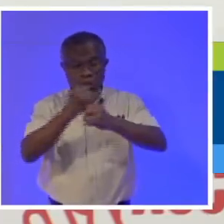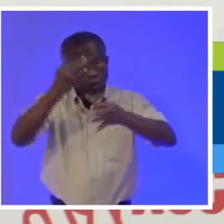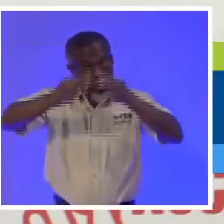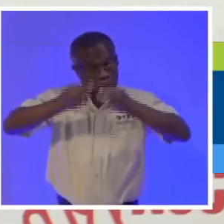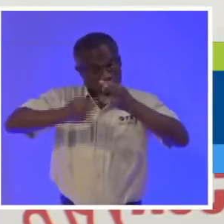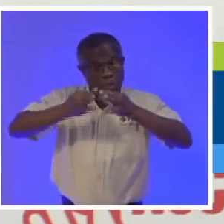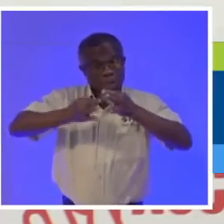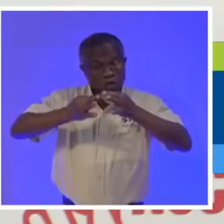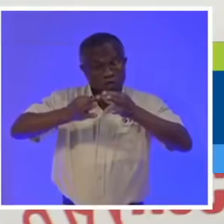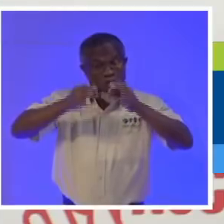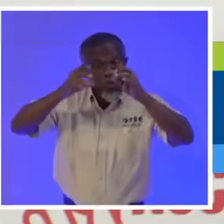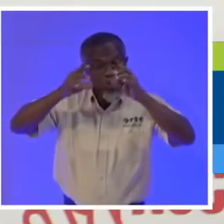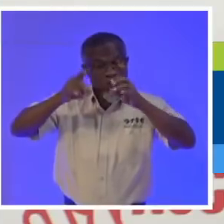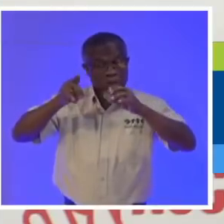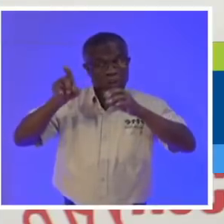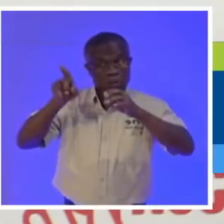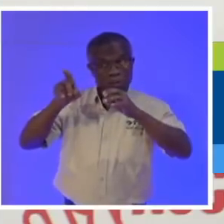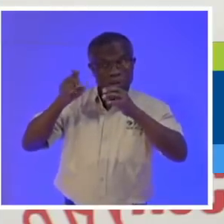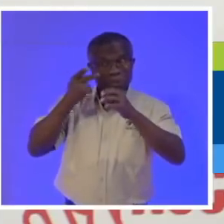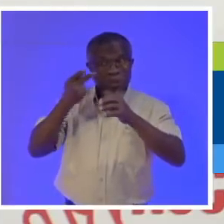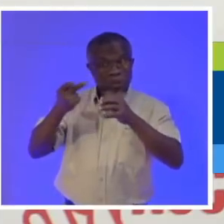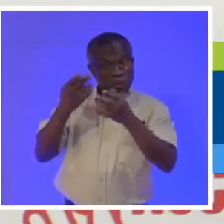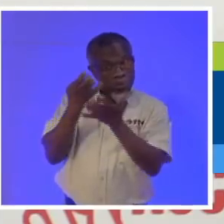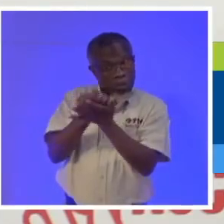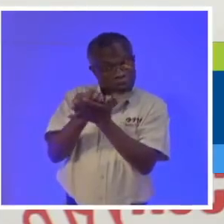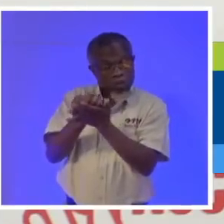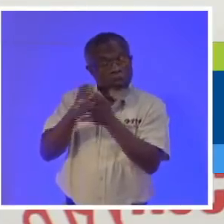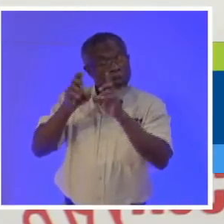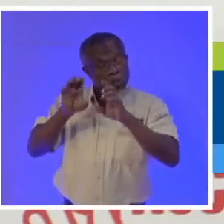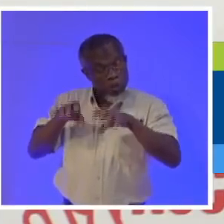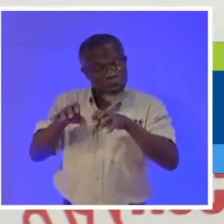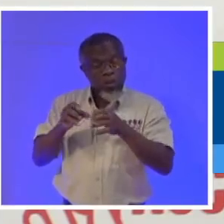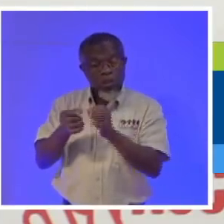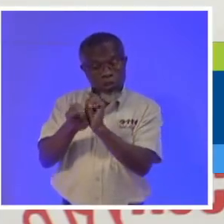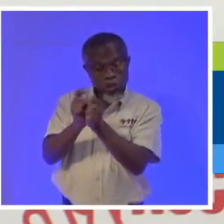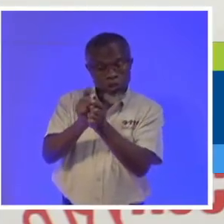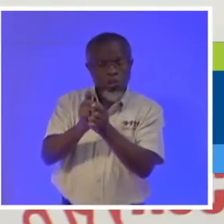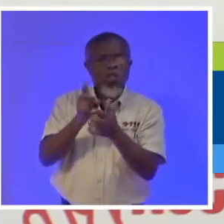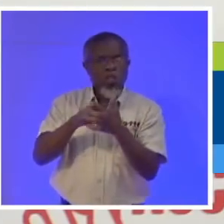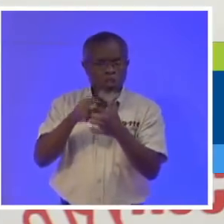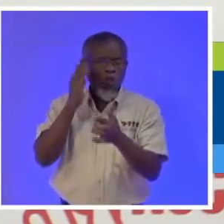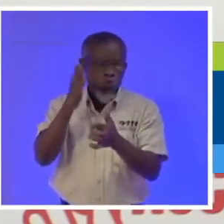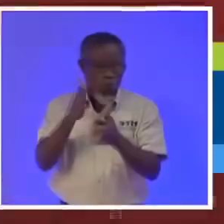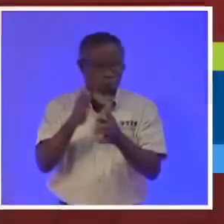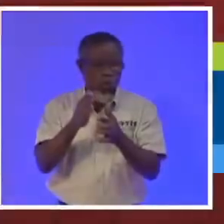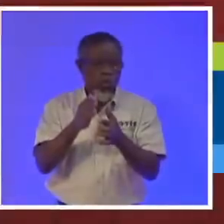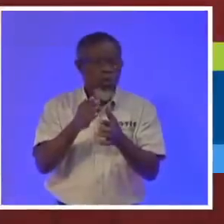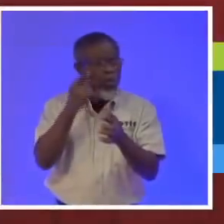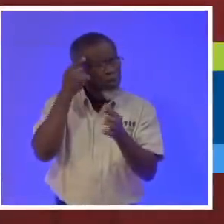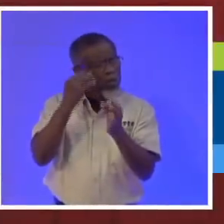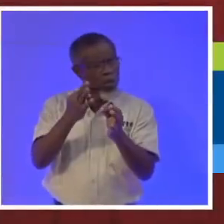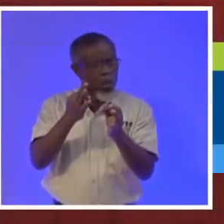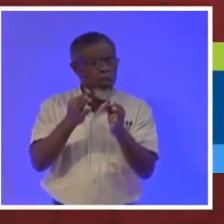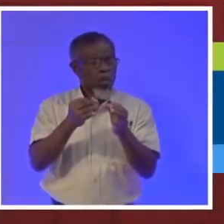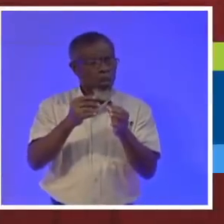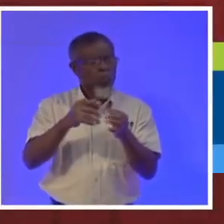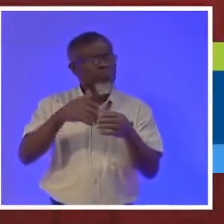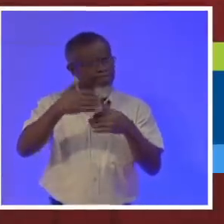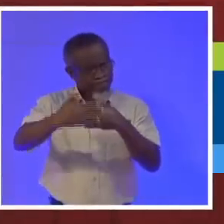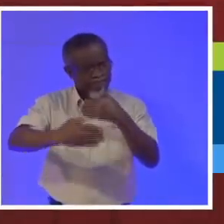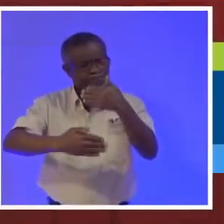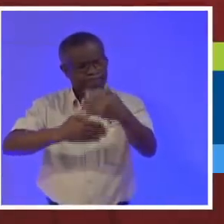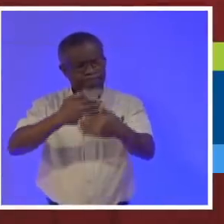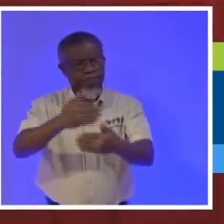a change, then changes will be made accordingly. Thank you, Dr. Hines. And that's all the time we have for question and answer